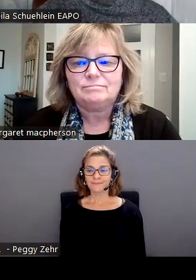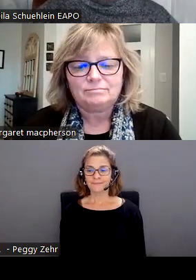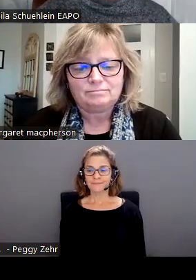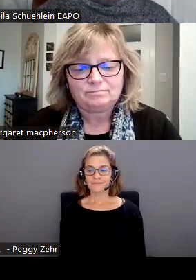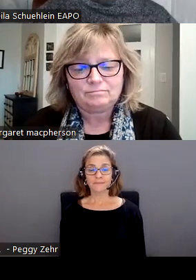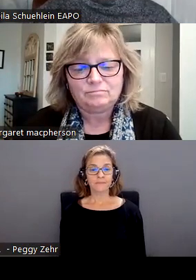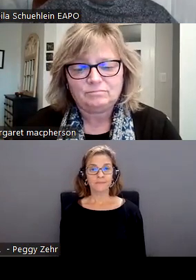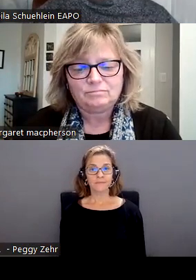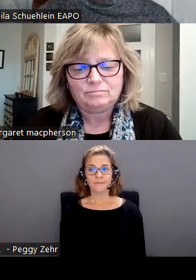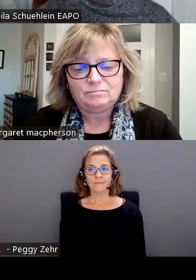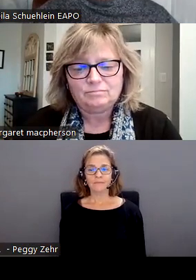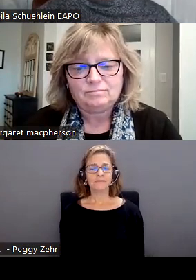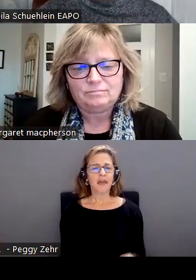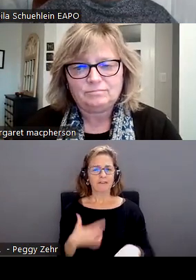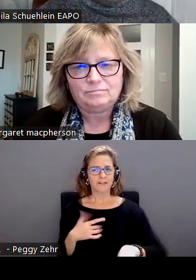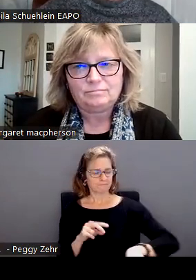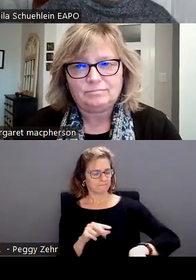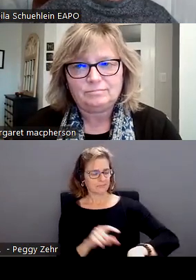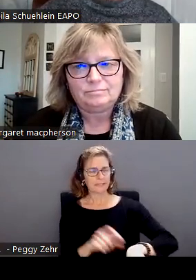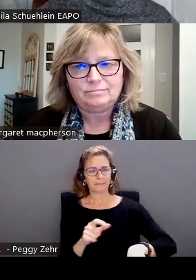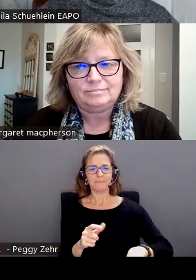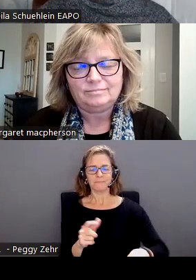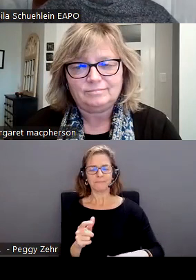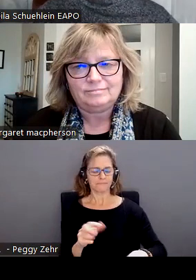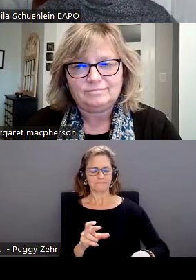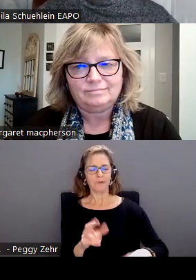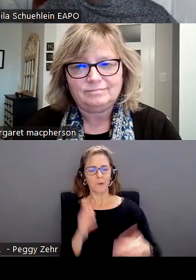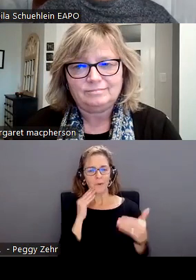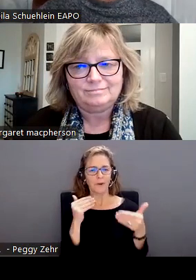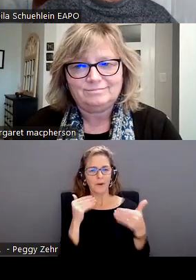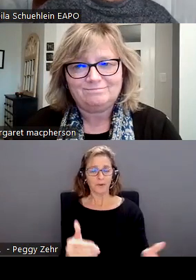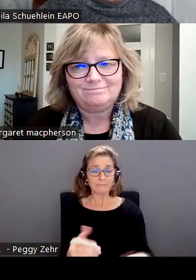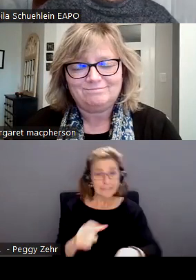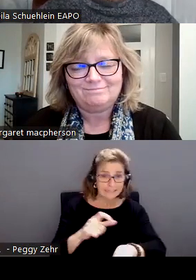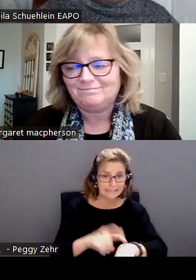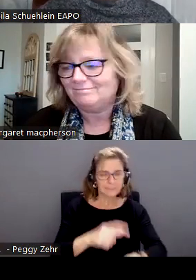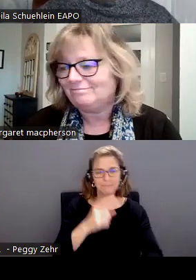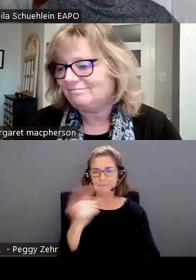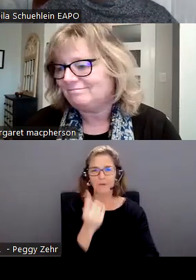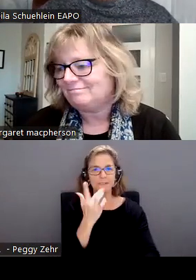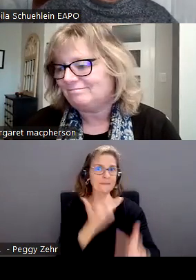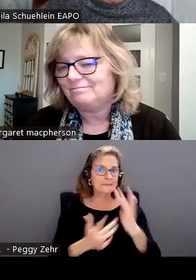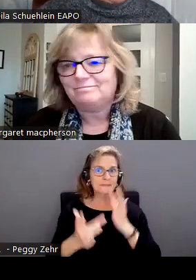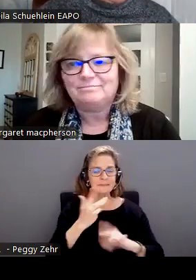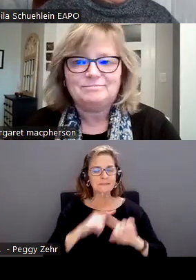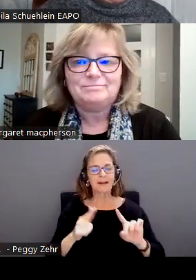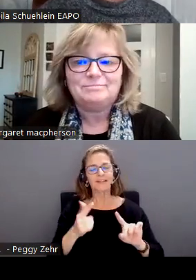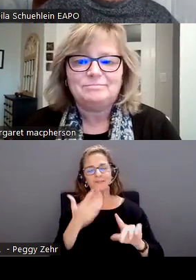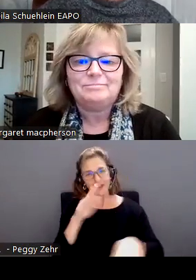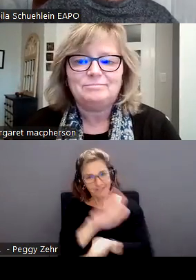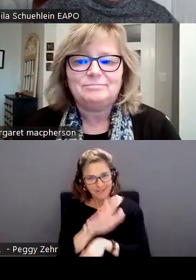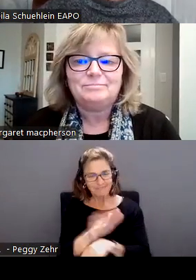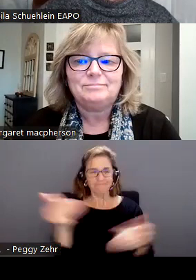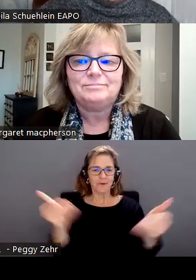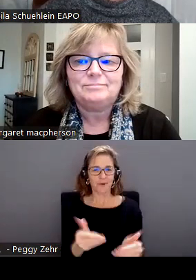I think maybe I will get started just in honor of time. There never is enough of that. Good afternoon and welcome, everyone.